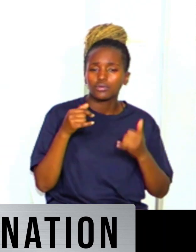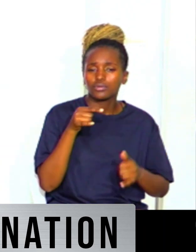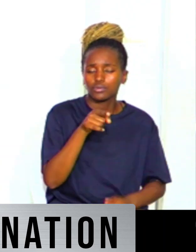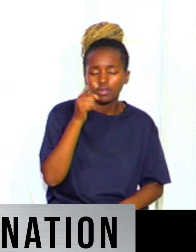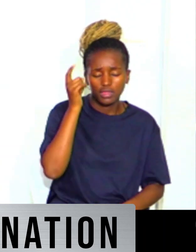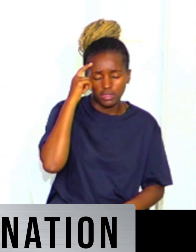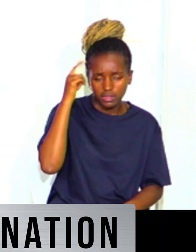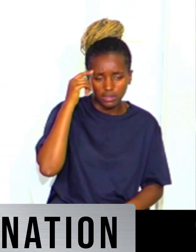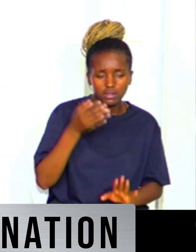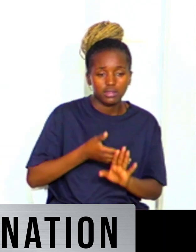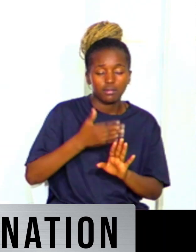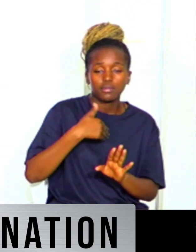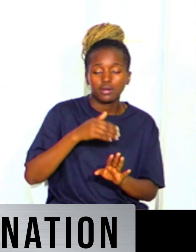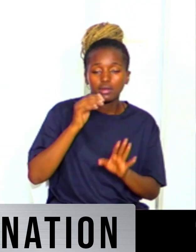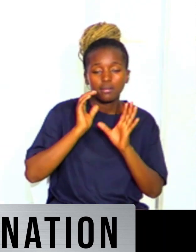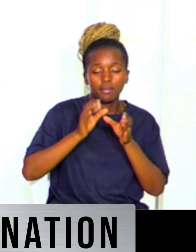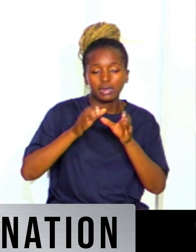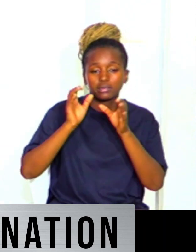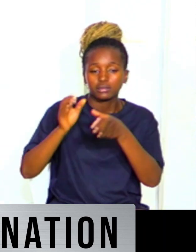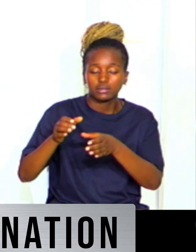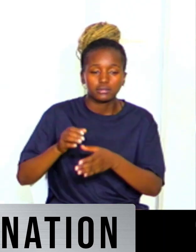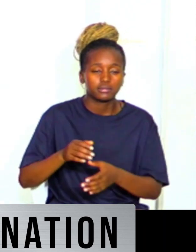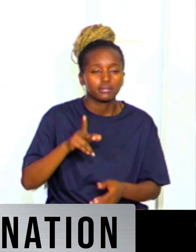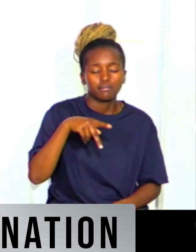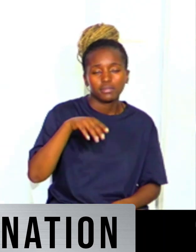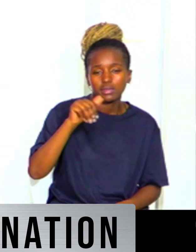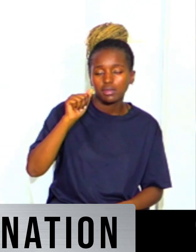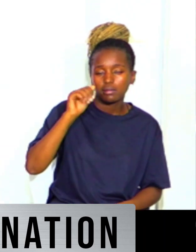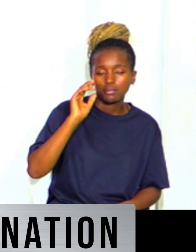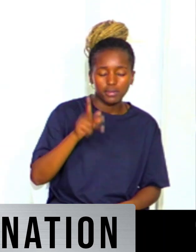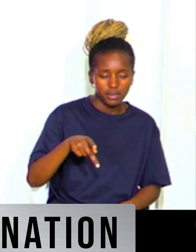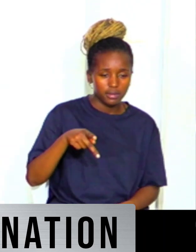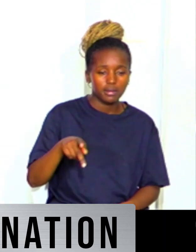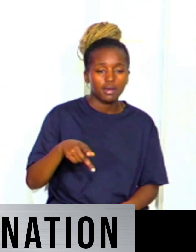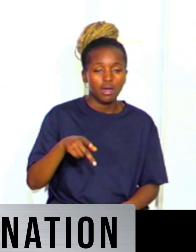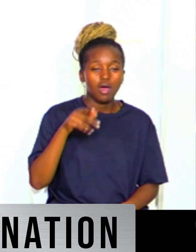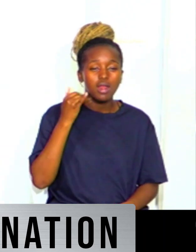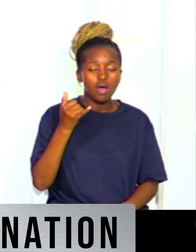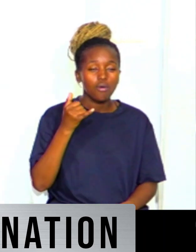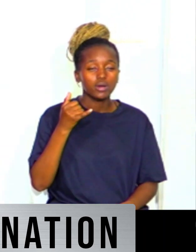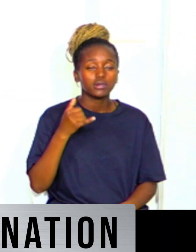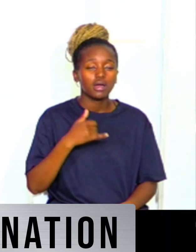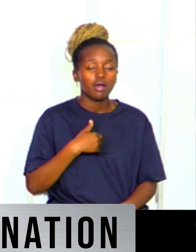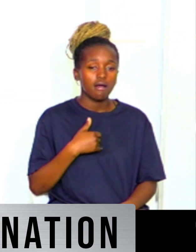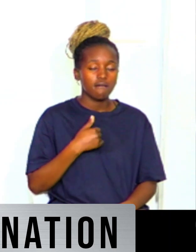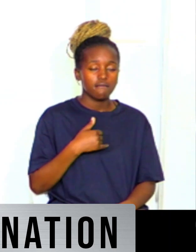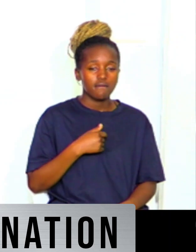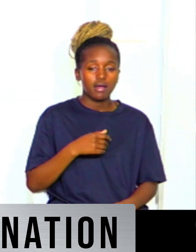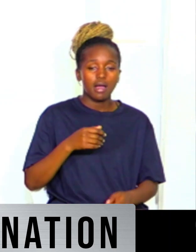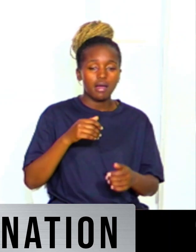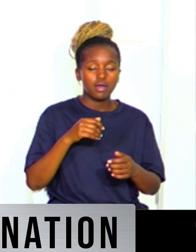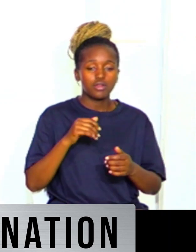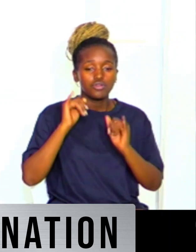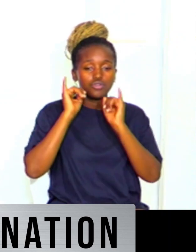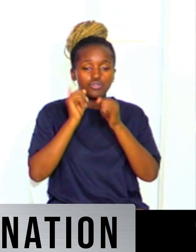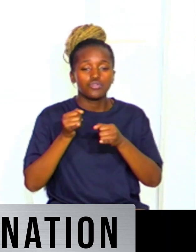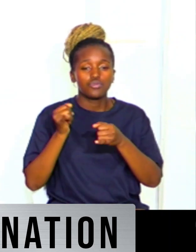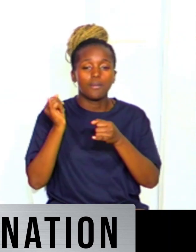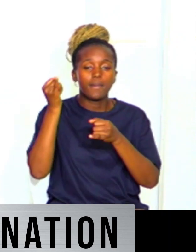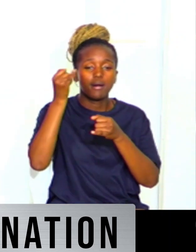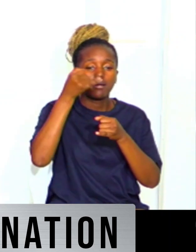DAP party. Are you seeing DAP party really now making a mark in Western Kenya? Nani ndio kusema sasa, in your